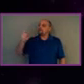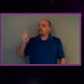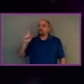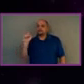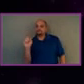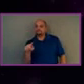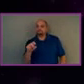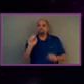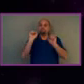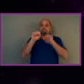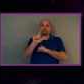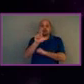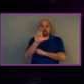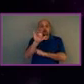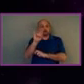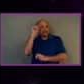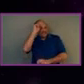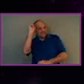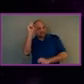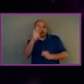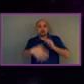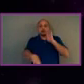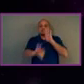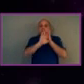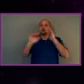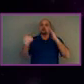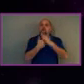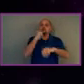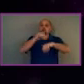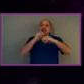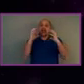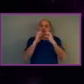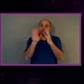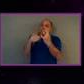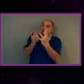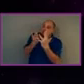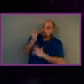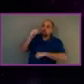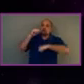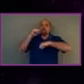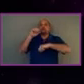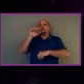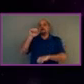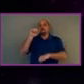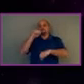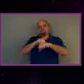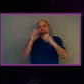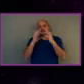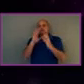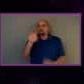Lucy theoretically discover new asteroids on her way through the asteroid belt?